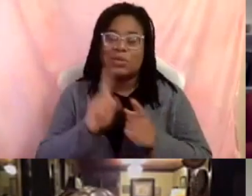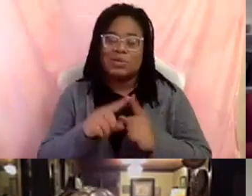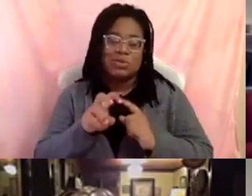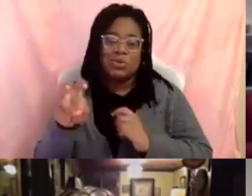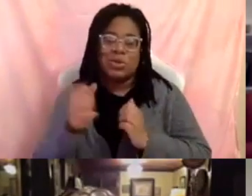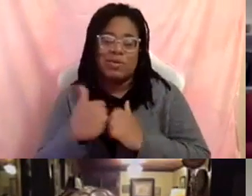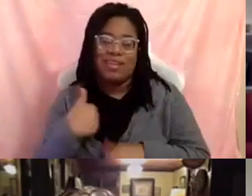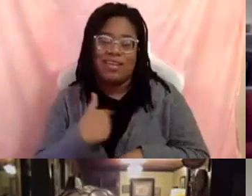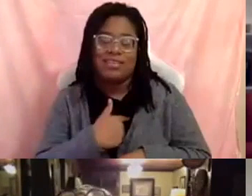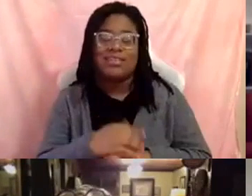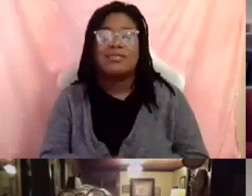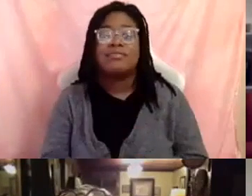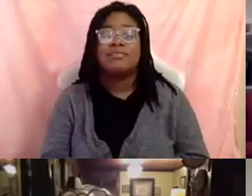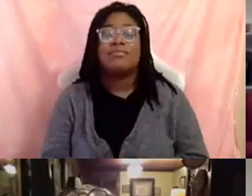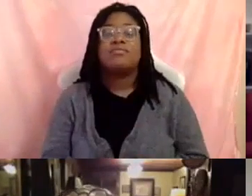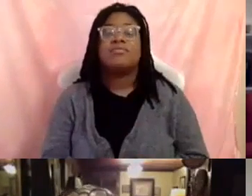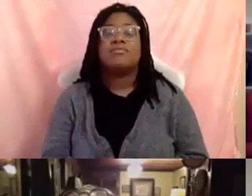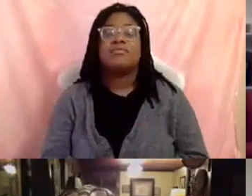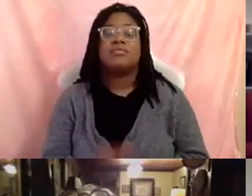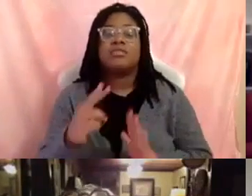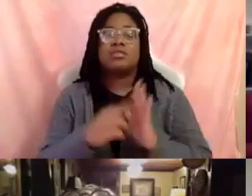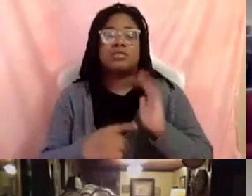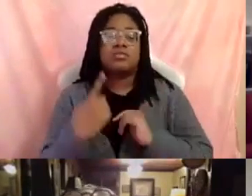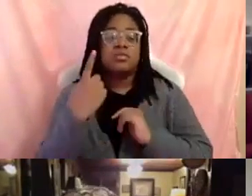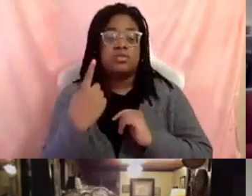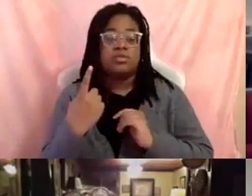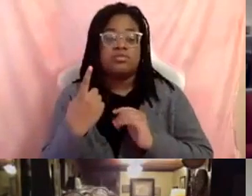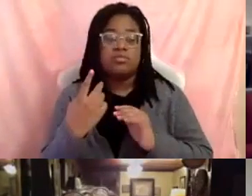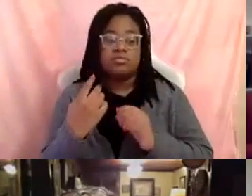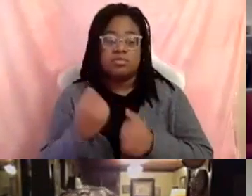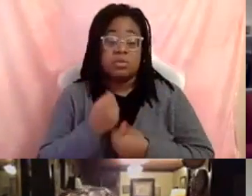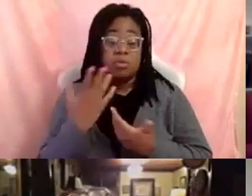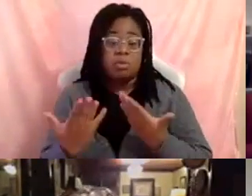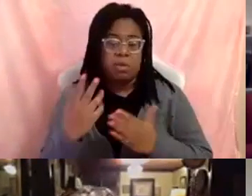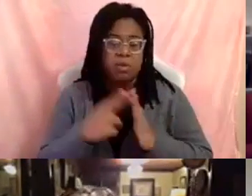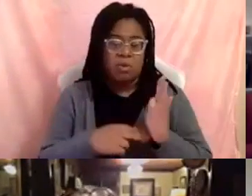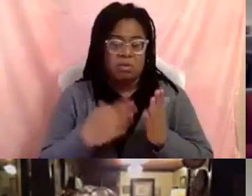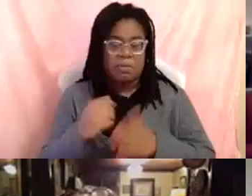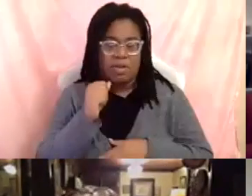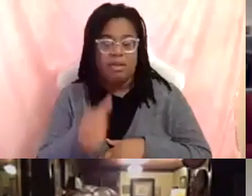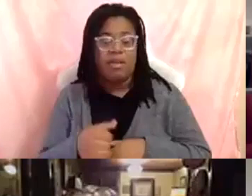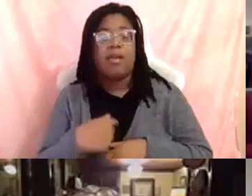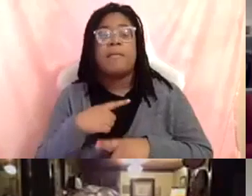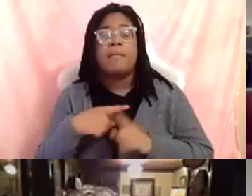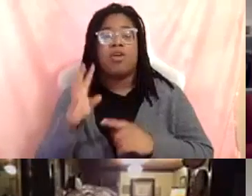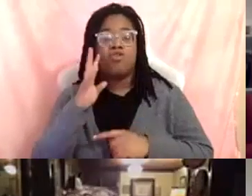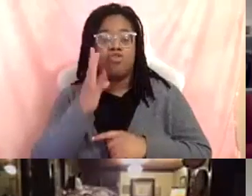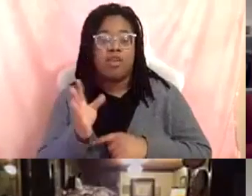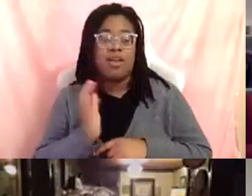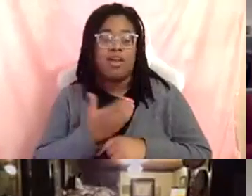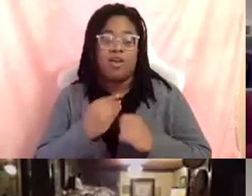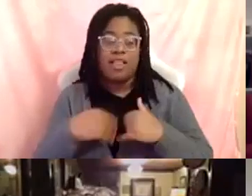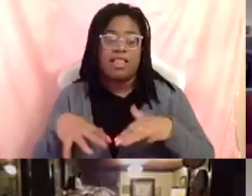us. I'm just gonna read one more poem that maybe it got read, but maybe it didn't, but create our landscape, join our